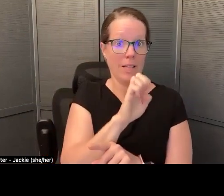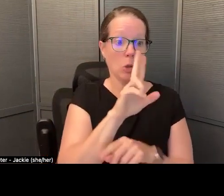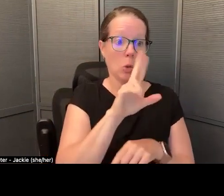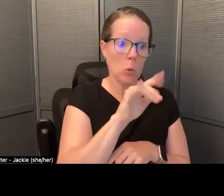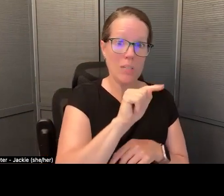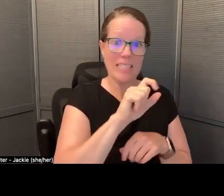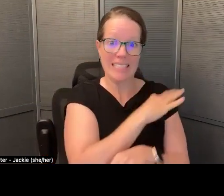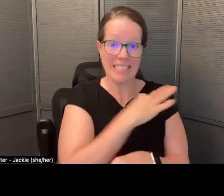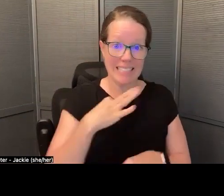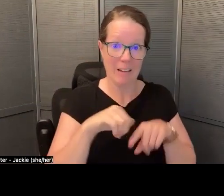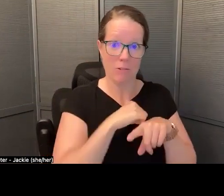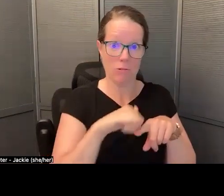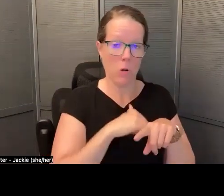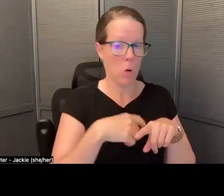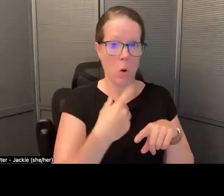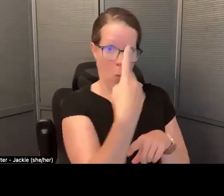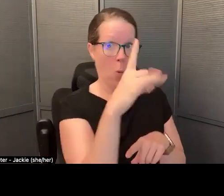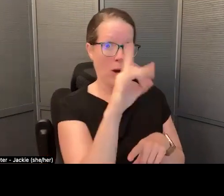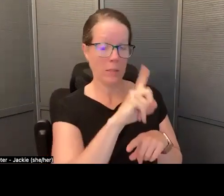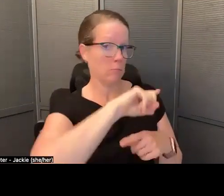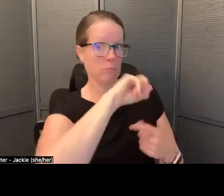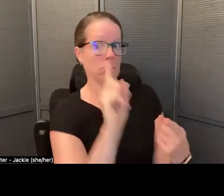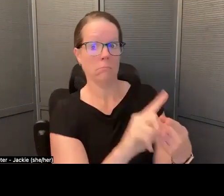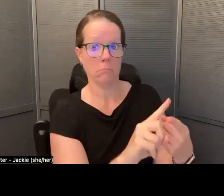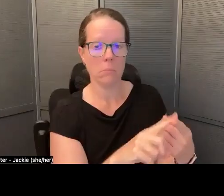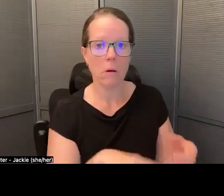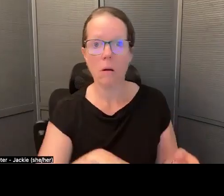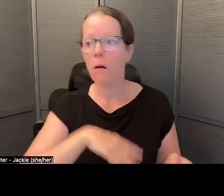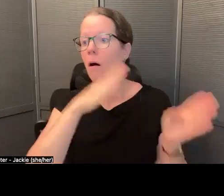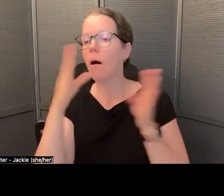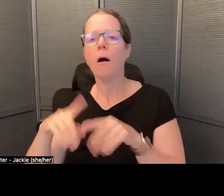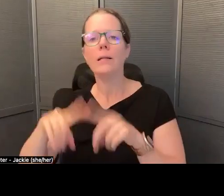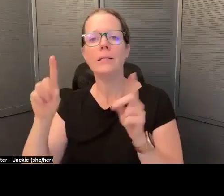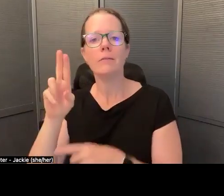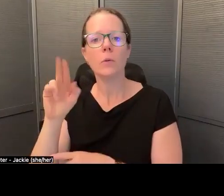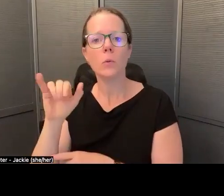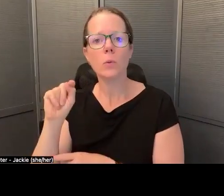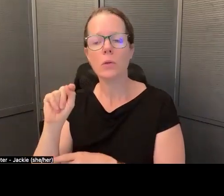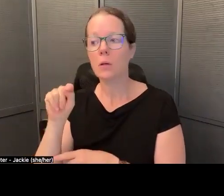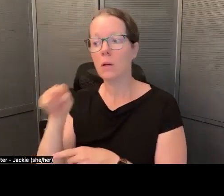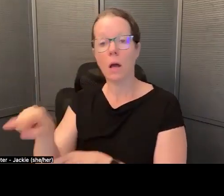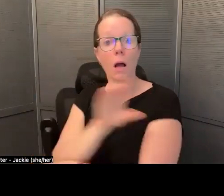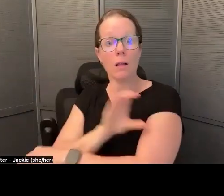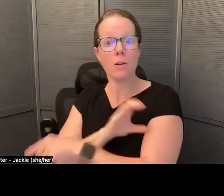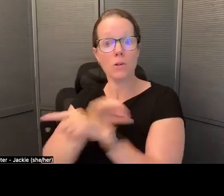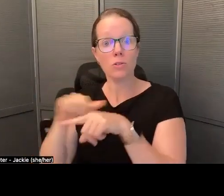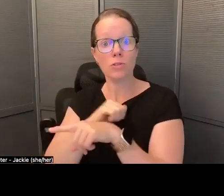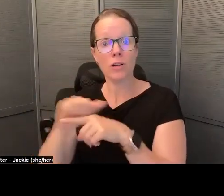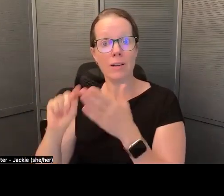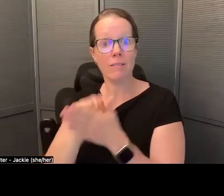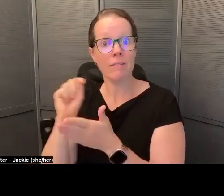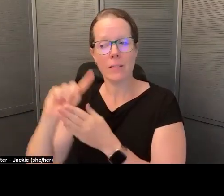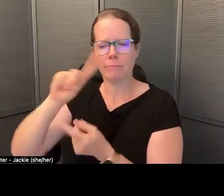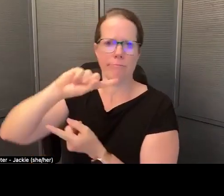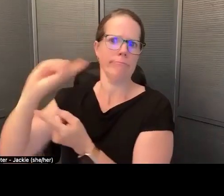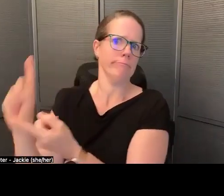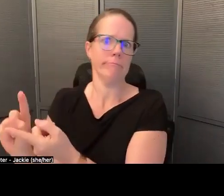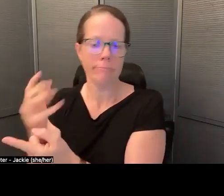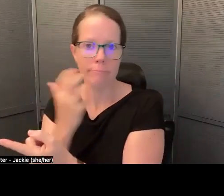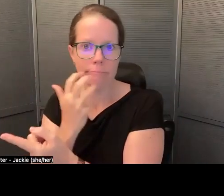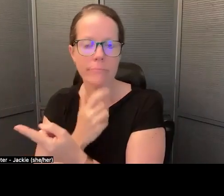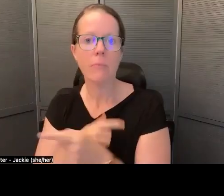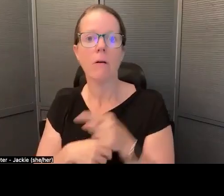particular. One saw a sharp decrease in the clinical training phase. And for the last unit, they were really delivered close up together. So we see